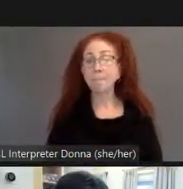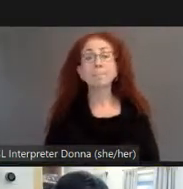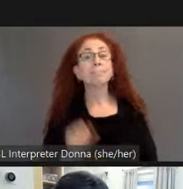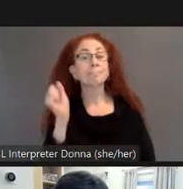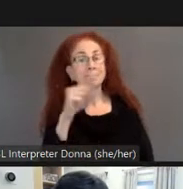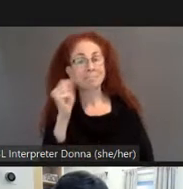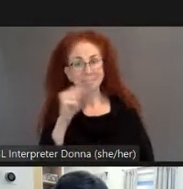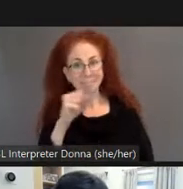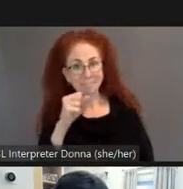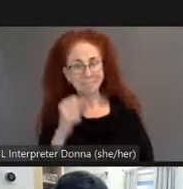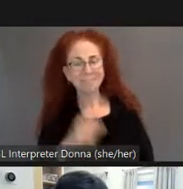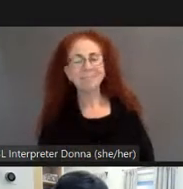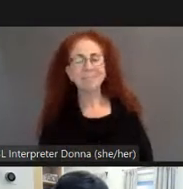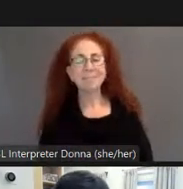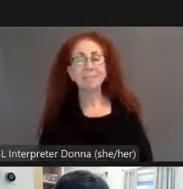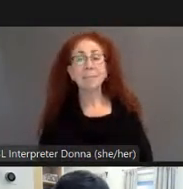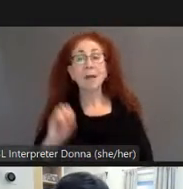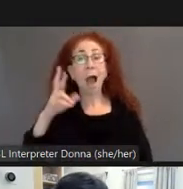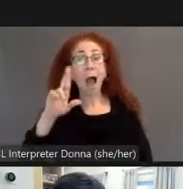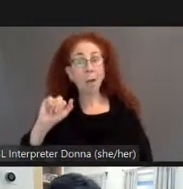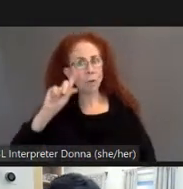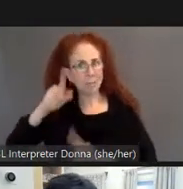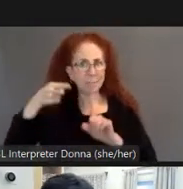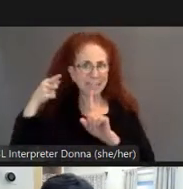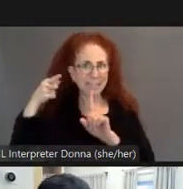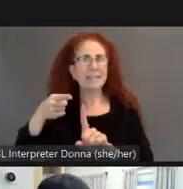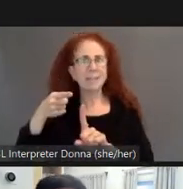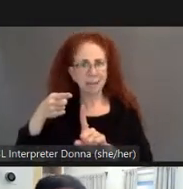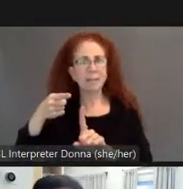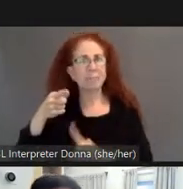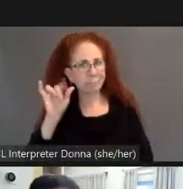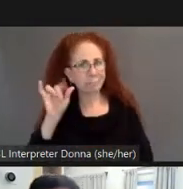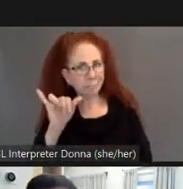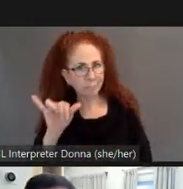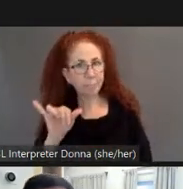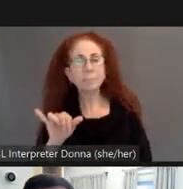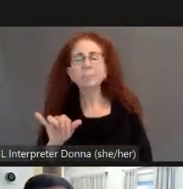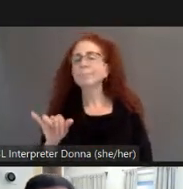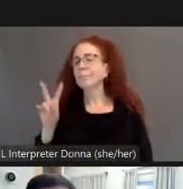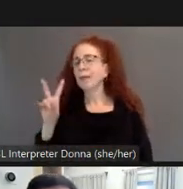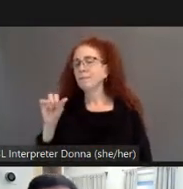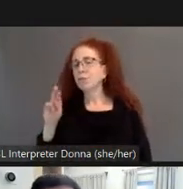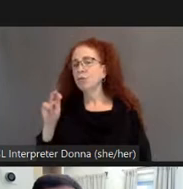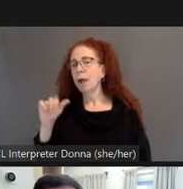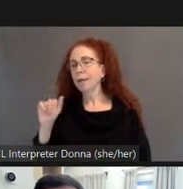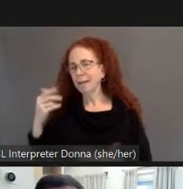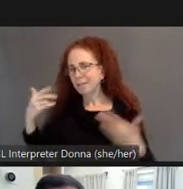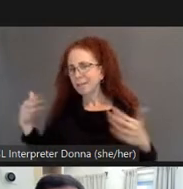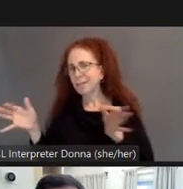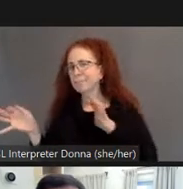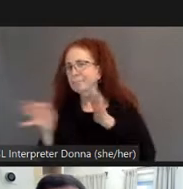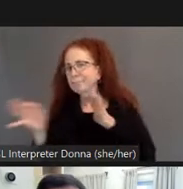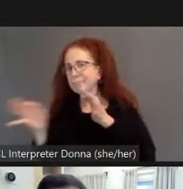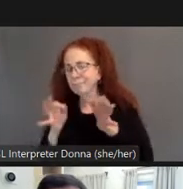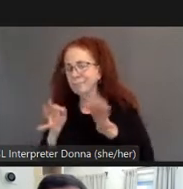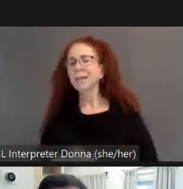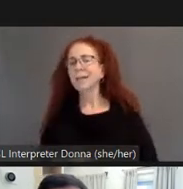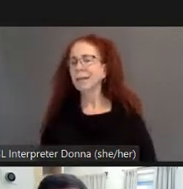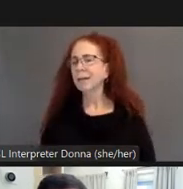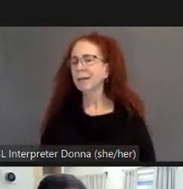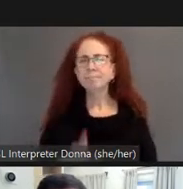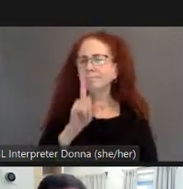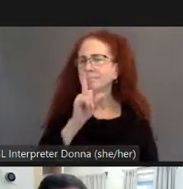Yes. In opera specifically, as Veronica mentioned, there really